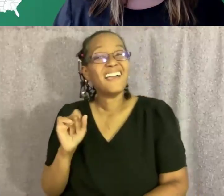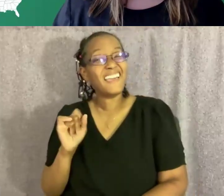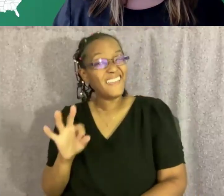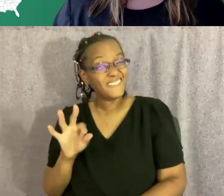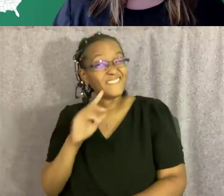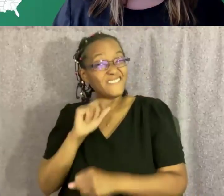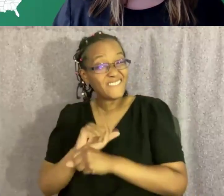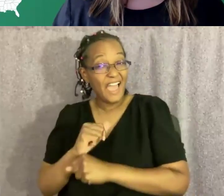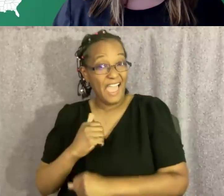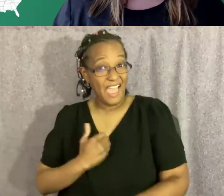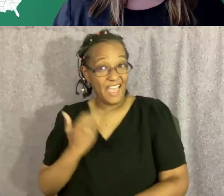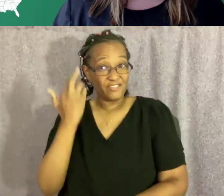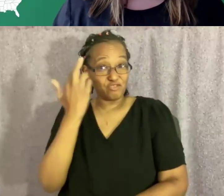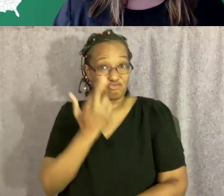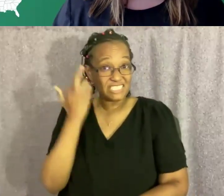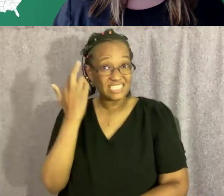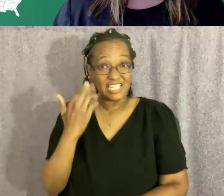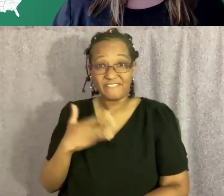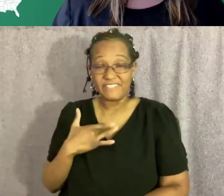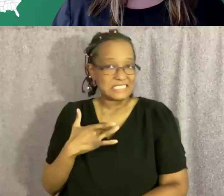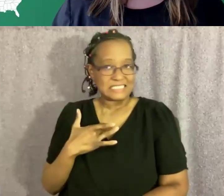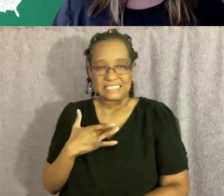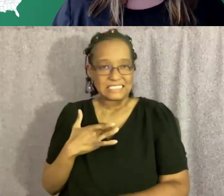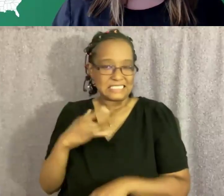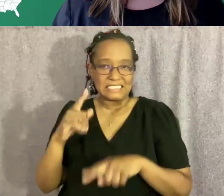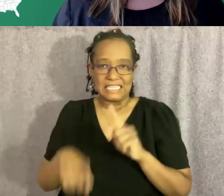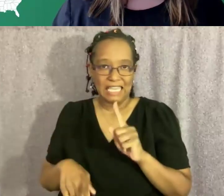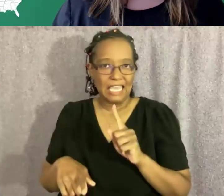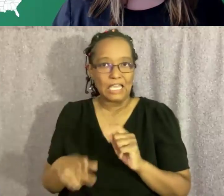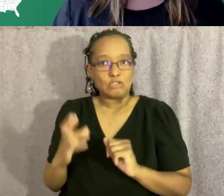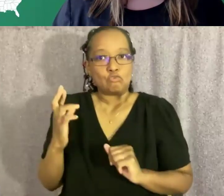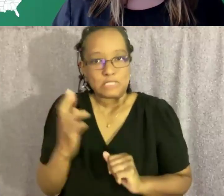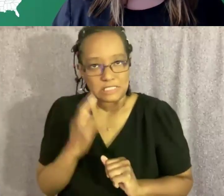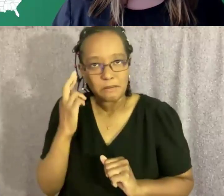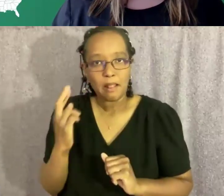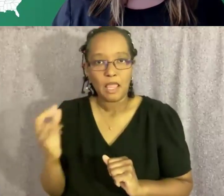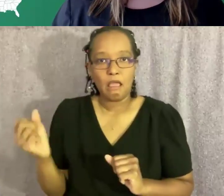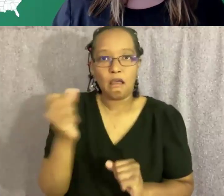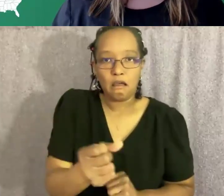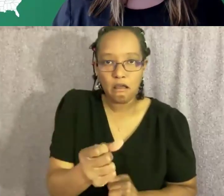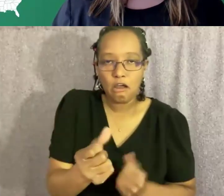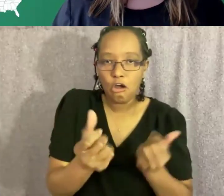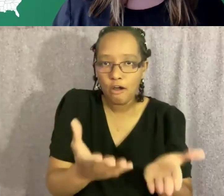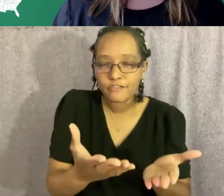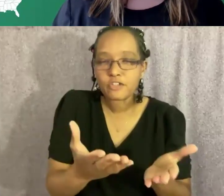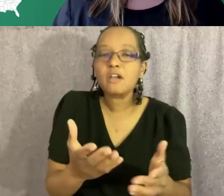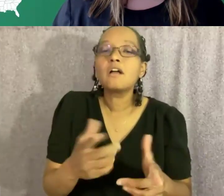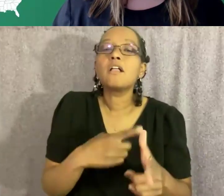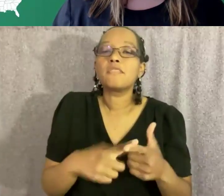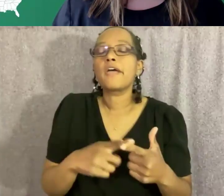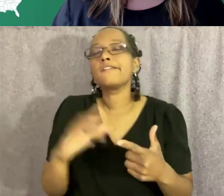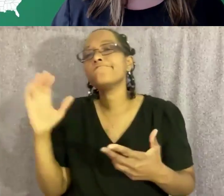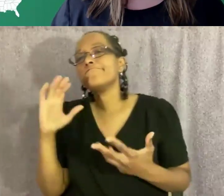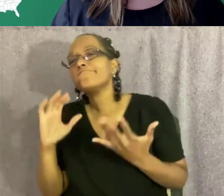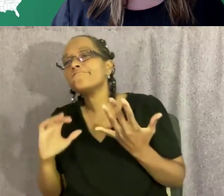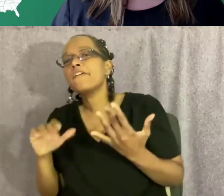reasons for coming to the conclusion that this won't be reasonable, then look at what are some other options that